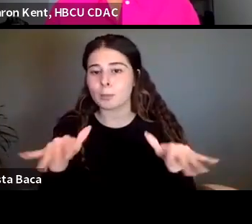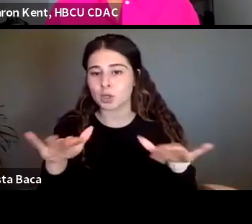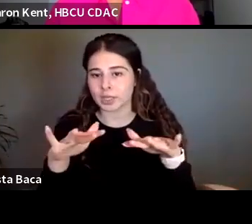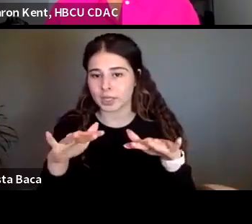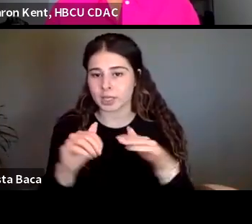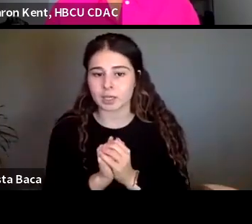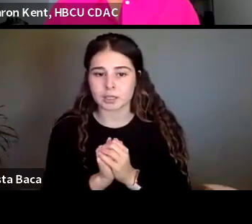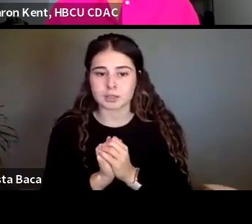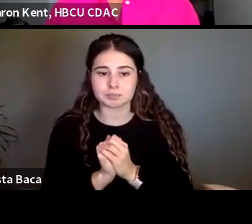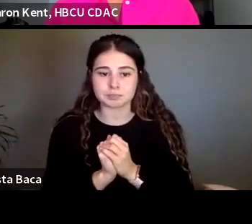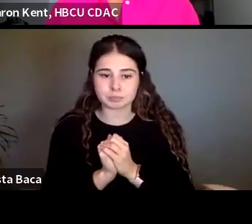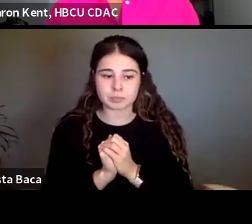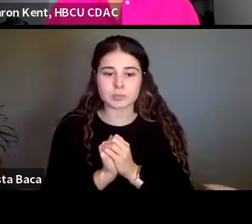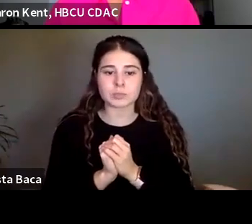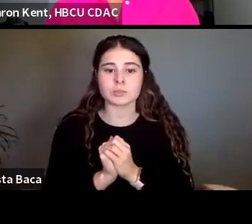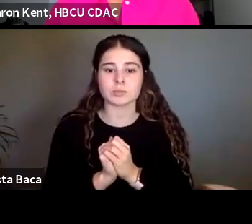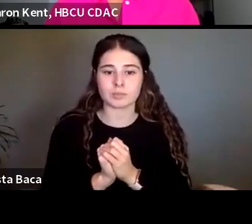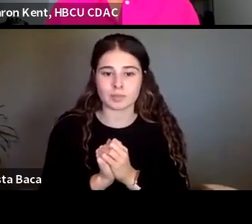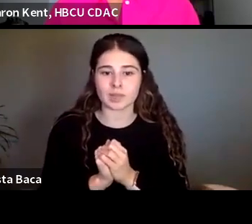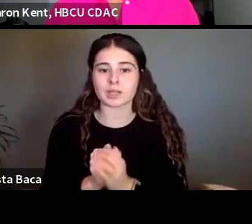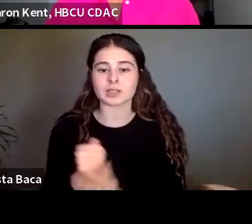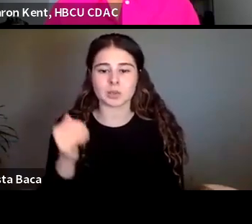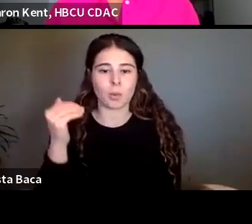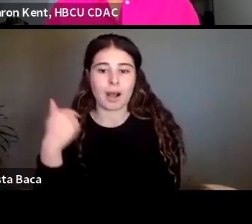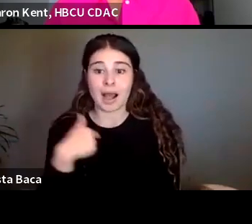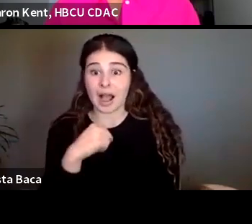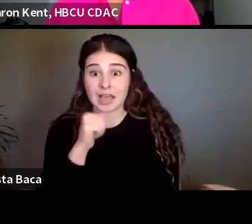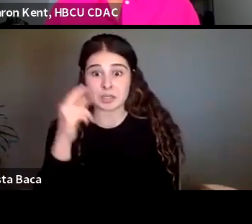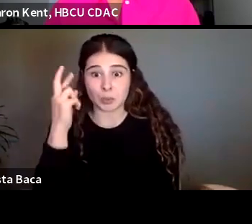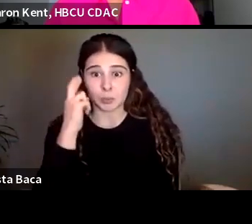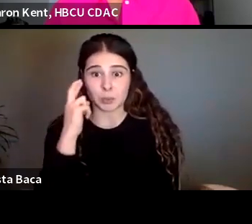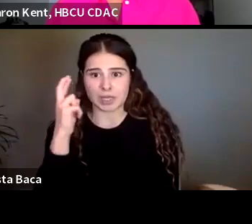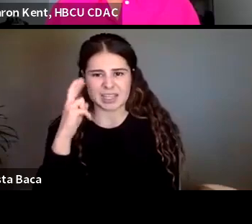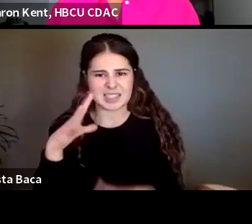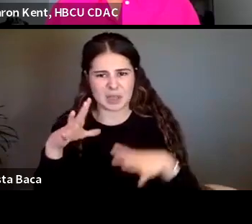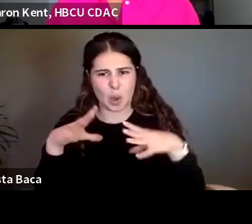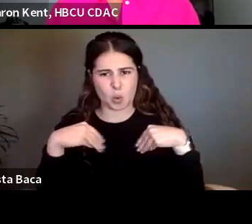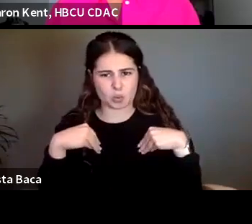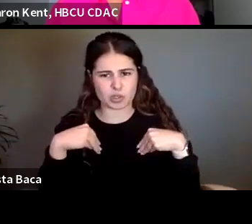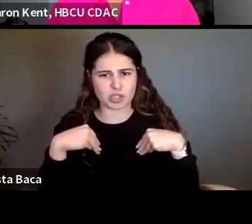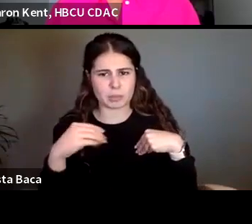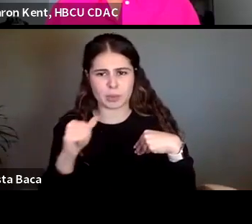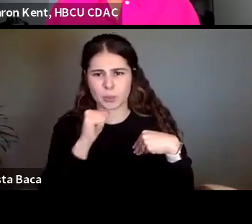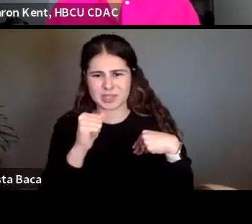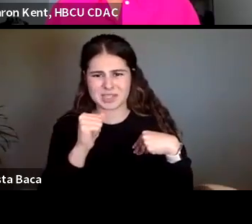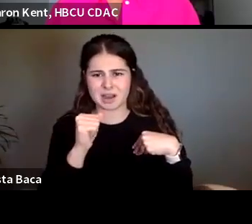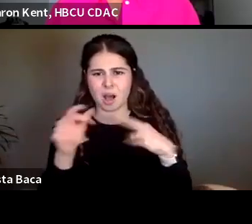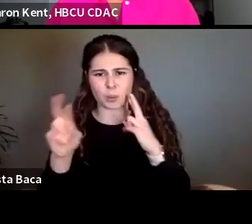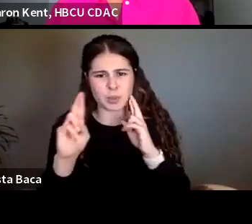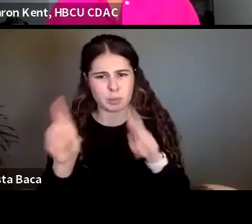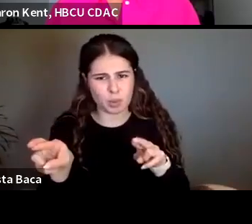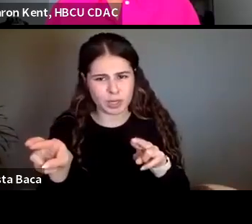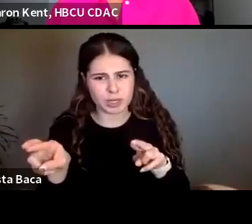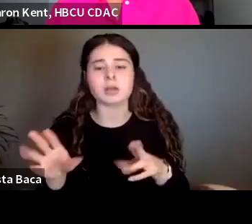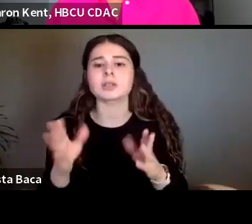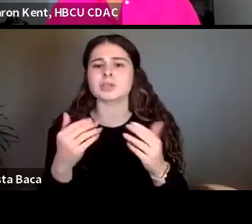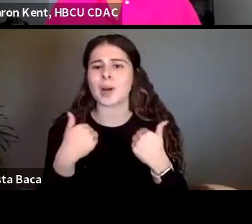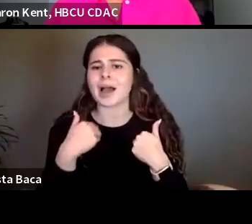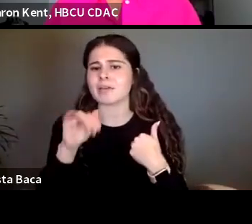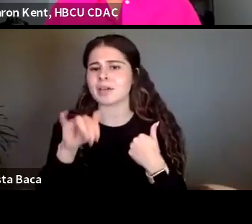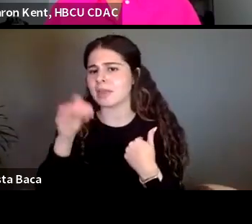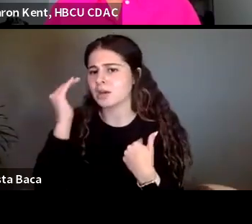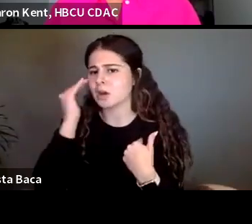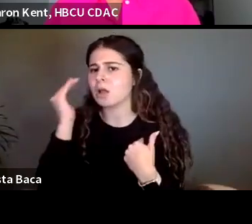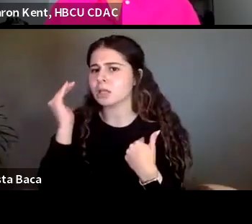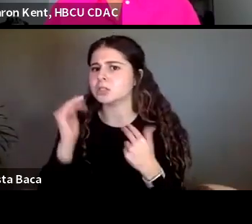that the ownership wasn't recorded. And so having that knowledge and understanding the problems that can cause, I think is very useful.